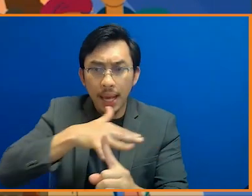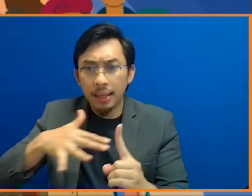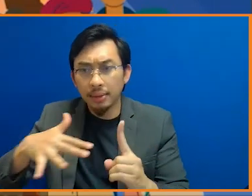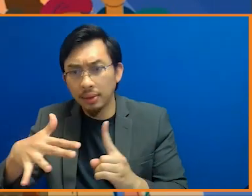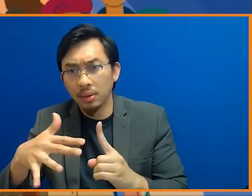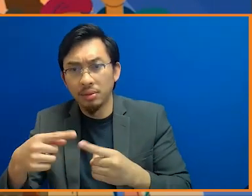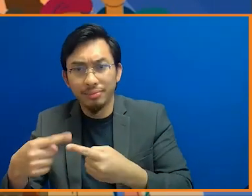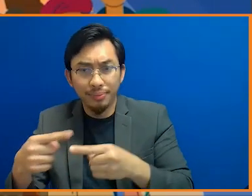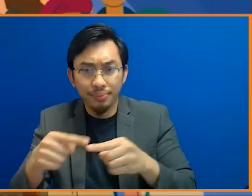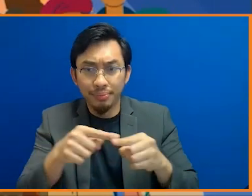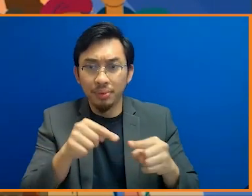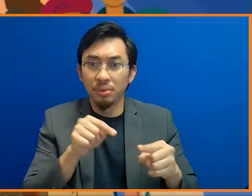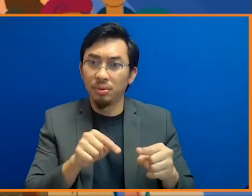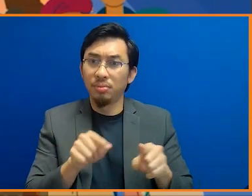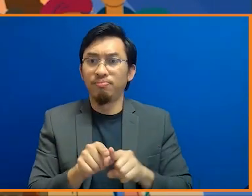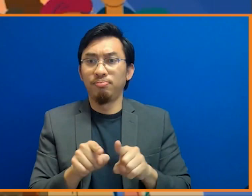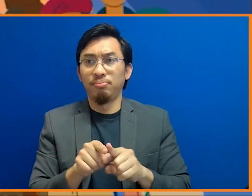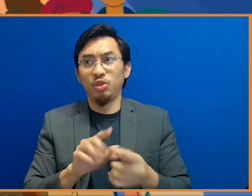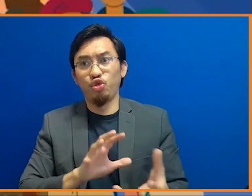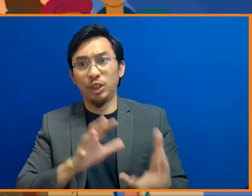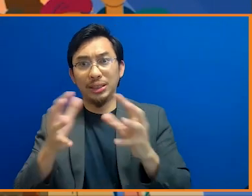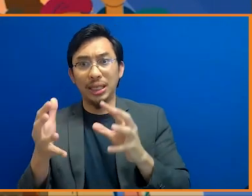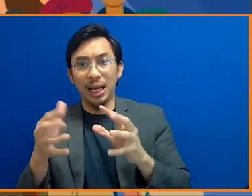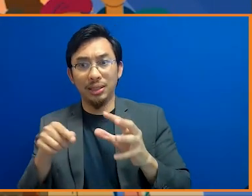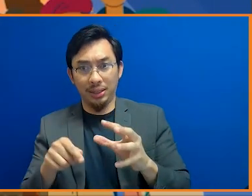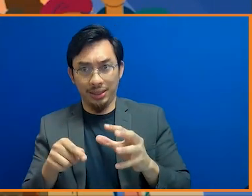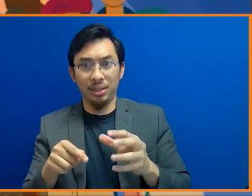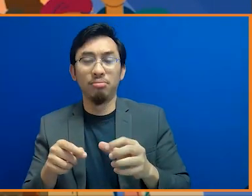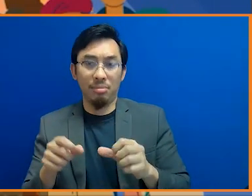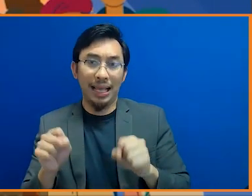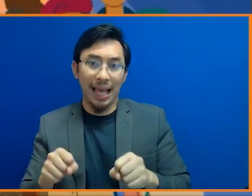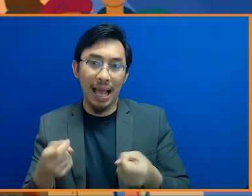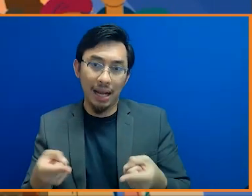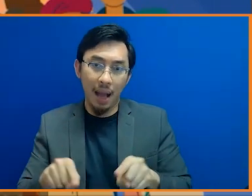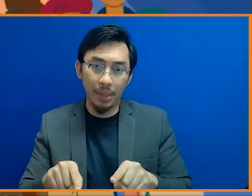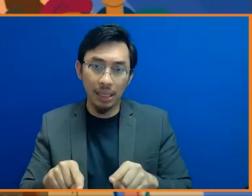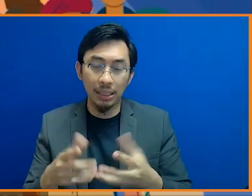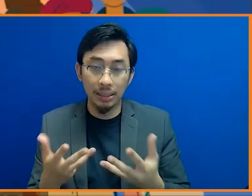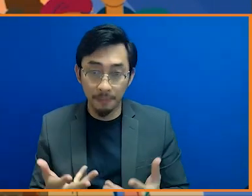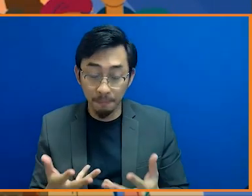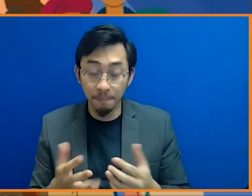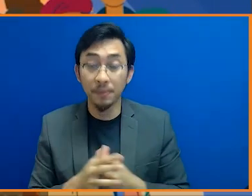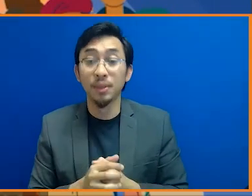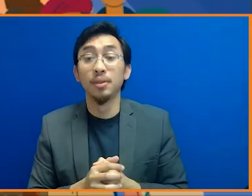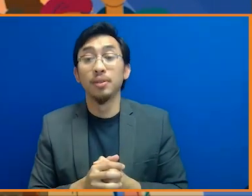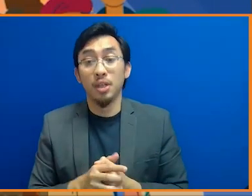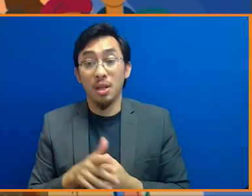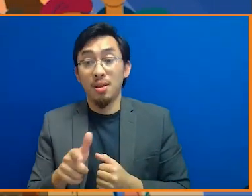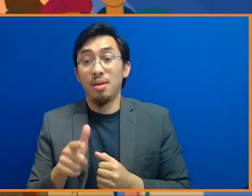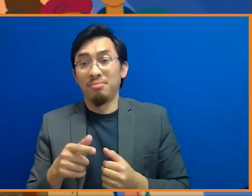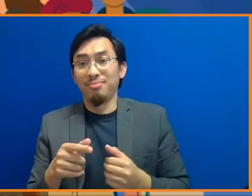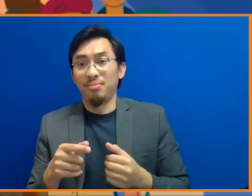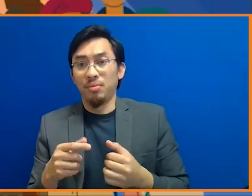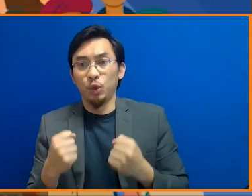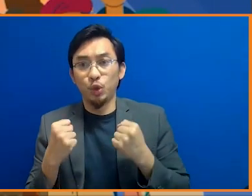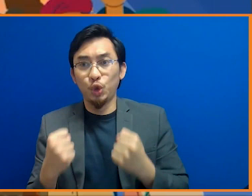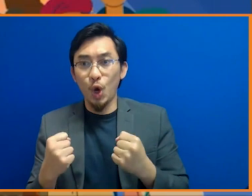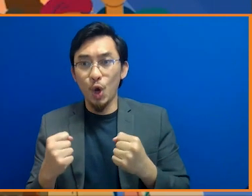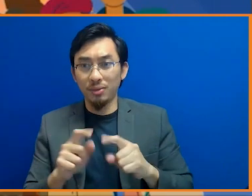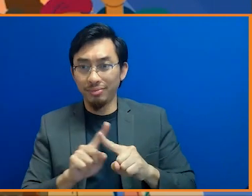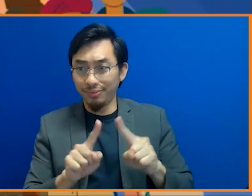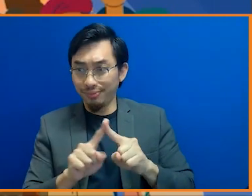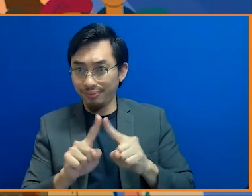environmental factors that contribute to the losses after disasters. And capacities is defined of combination of